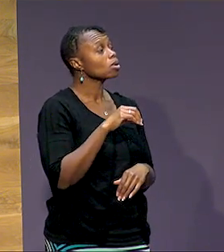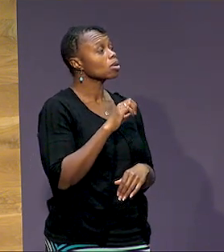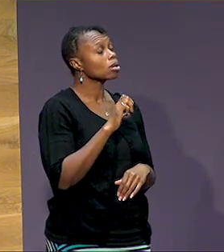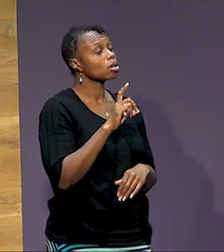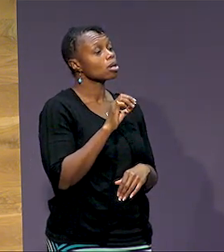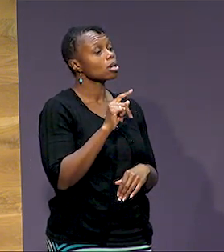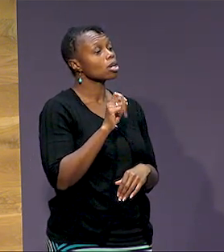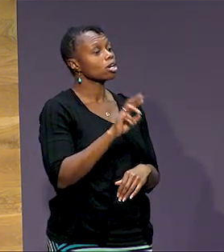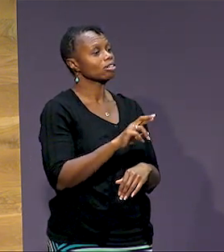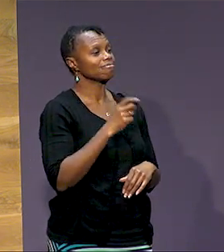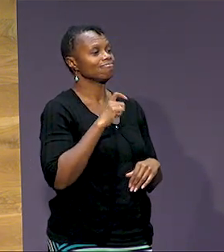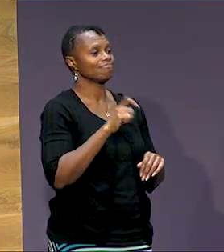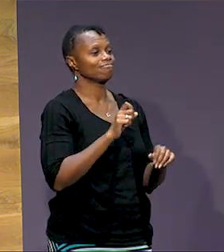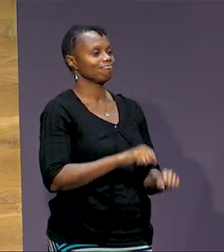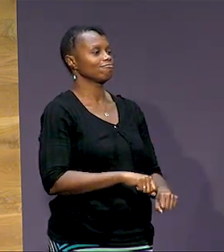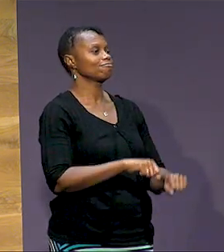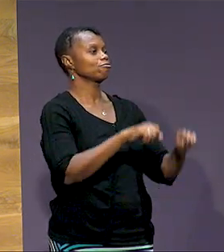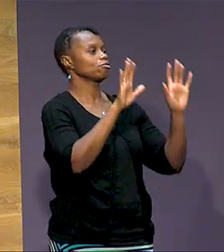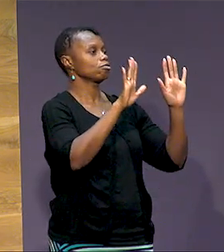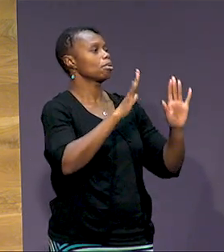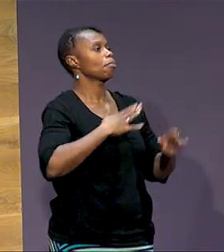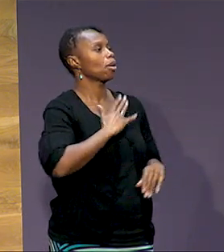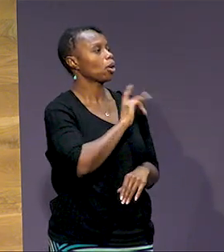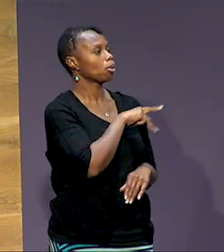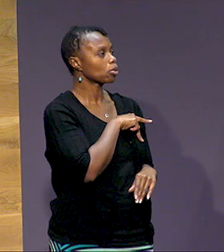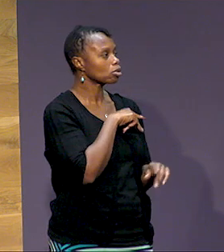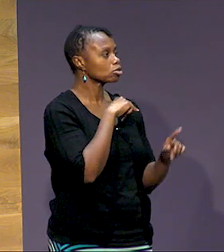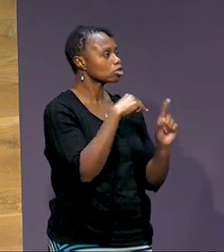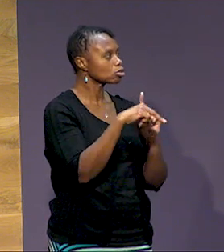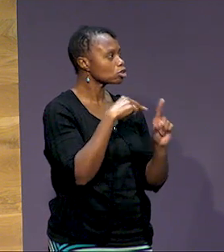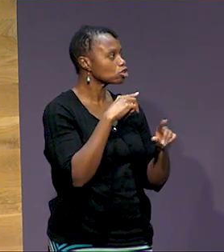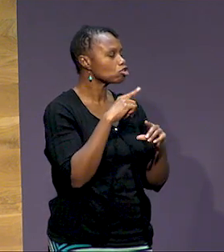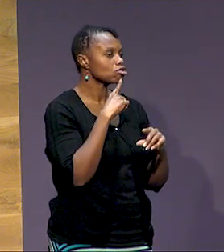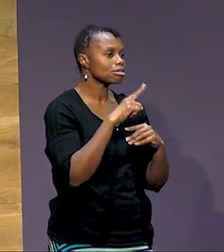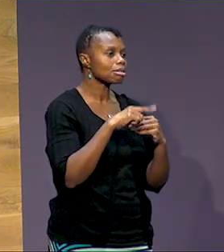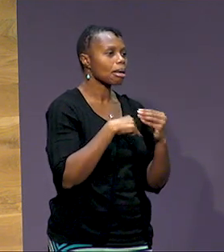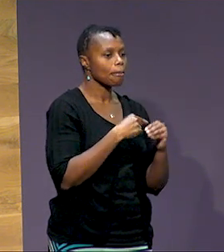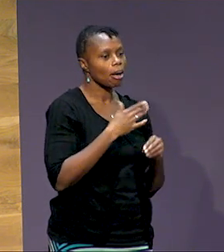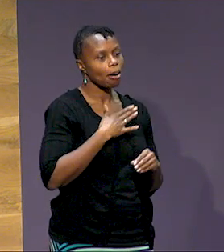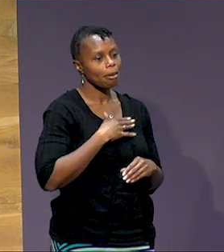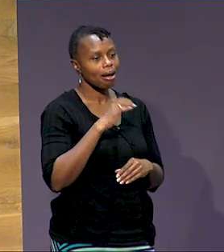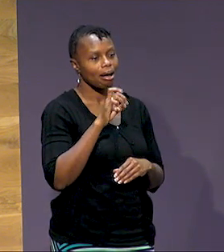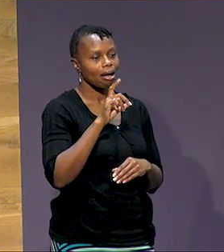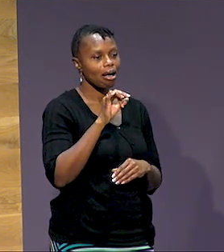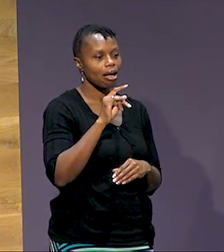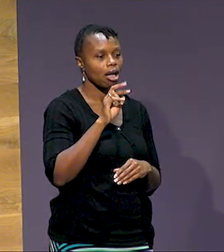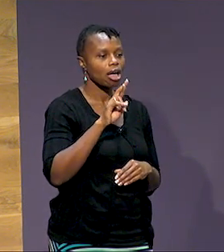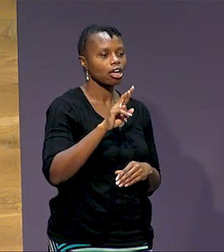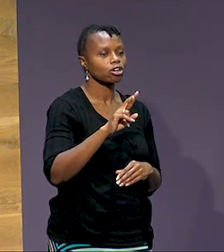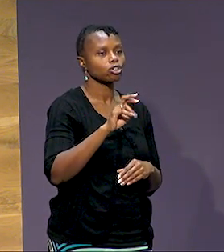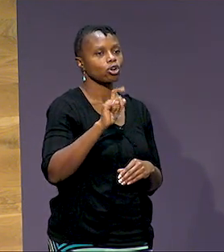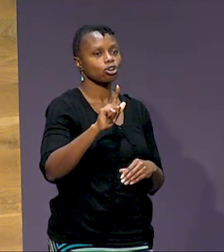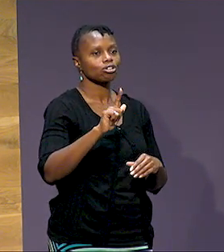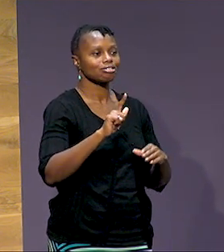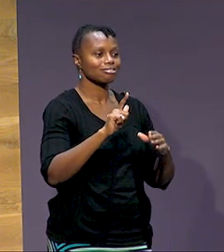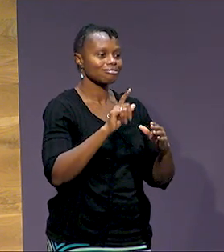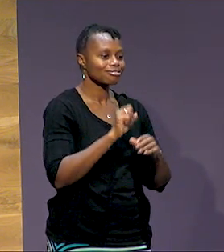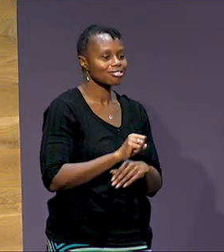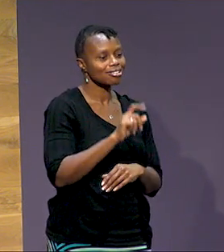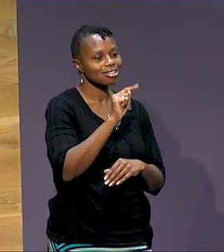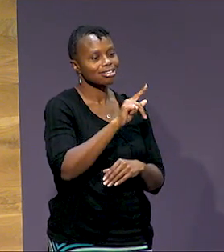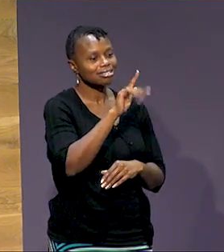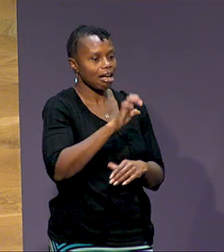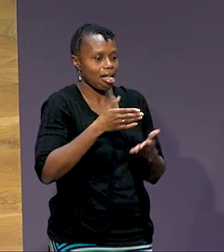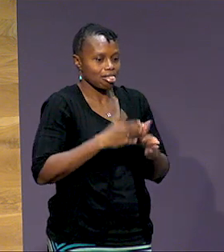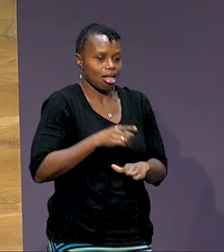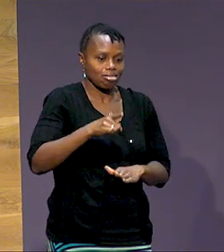like surrendering a lot of personal preferences about editorial voice and style and allowing writers to flourish as they are,